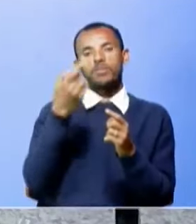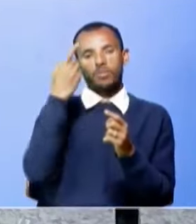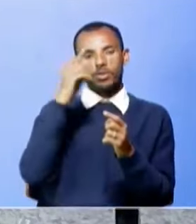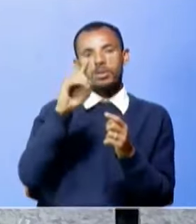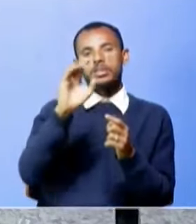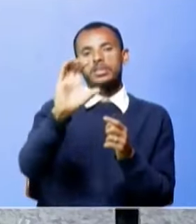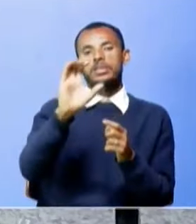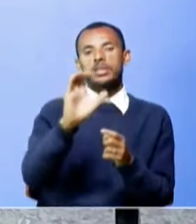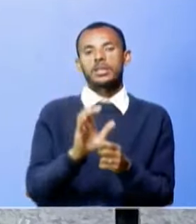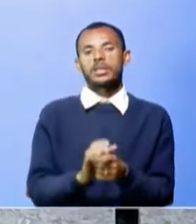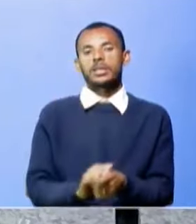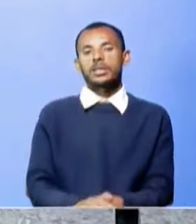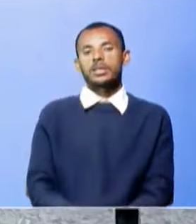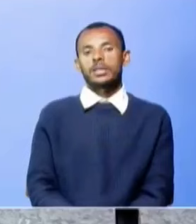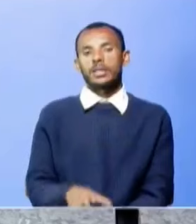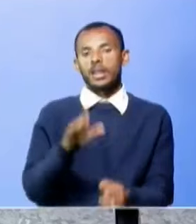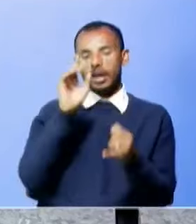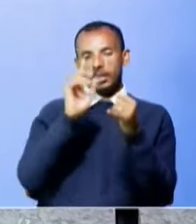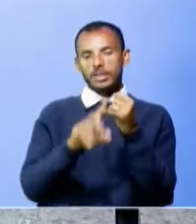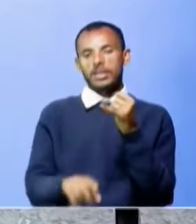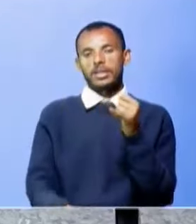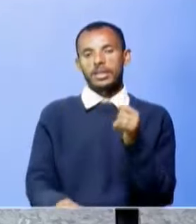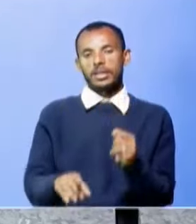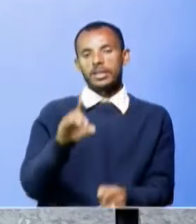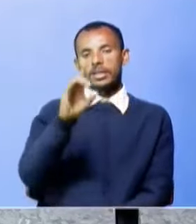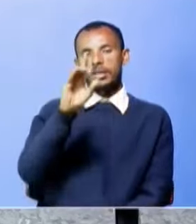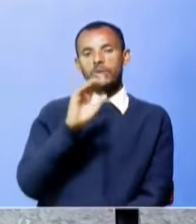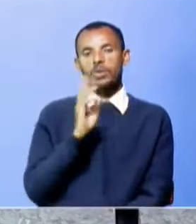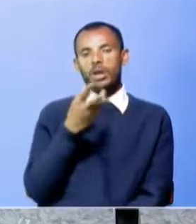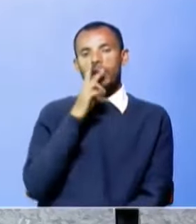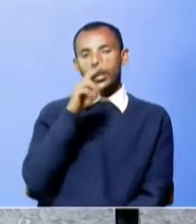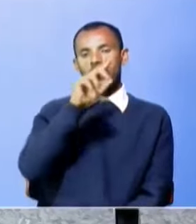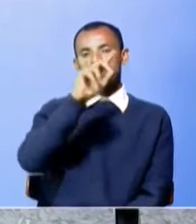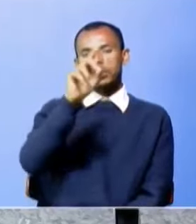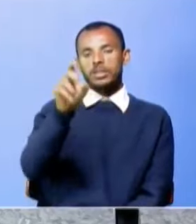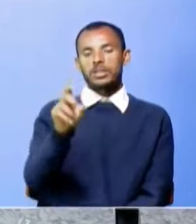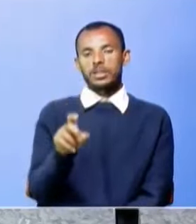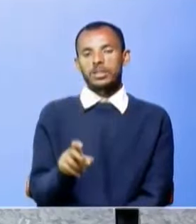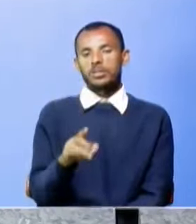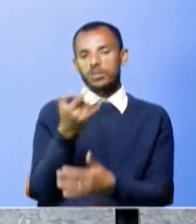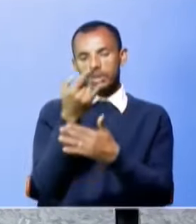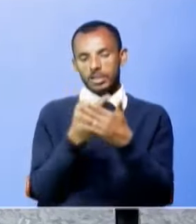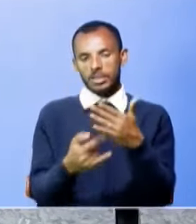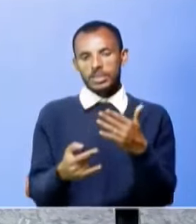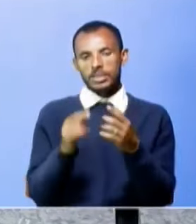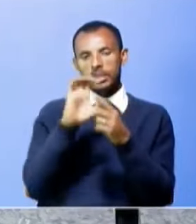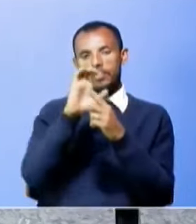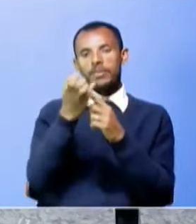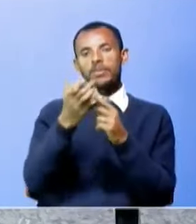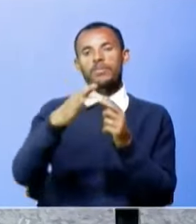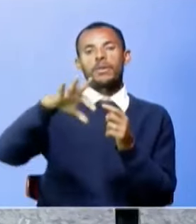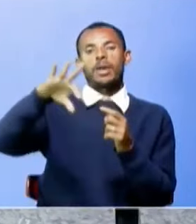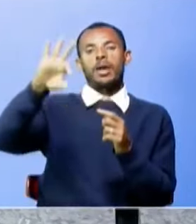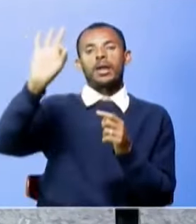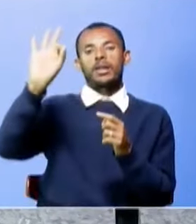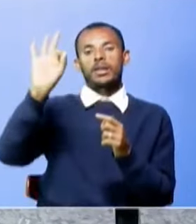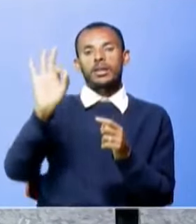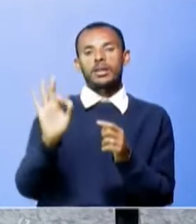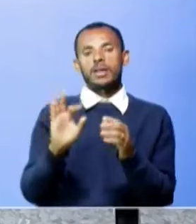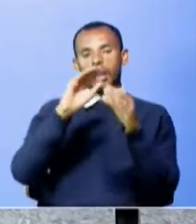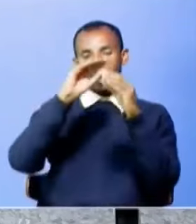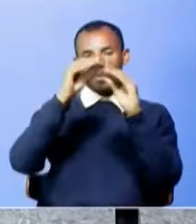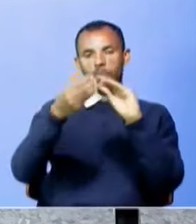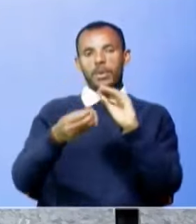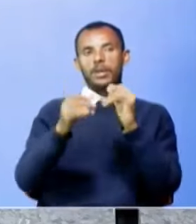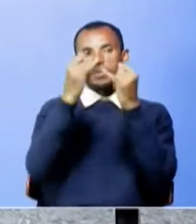case. Okay, and lastly, we are asked to list out the events of getting a